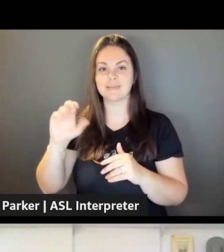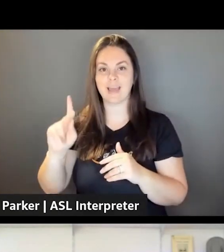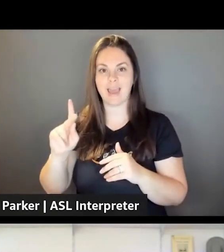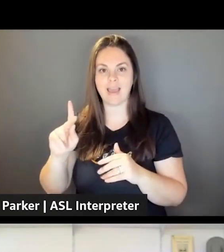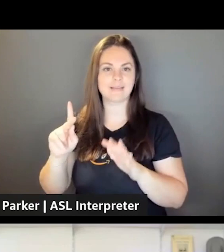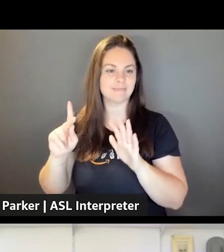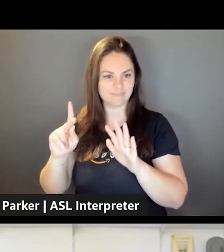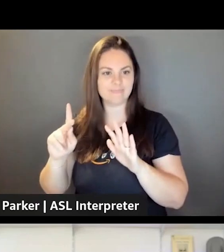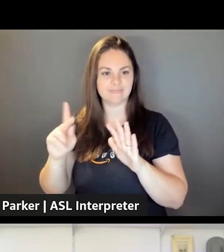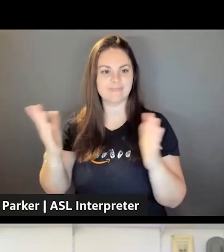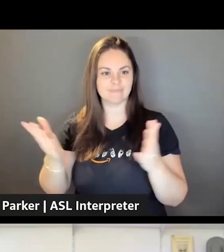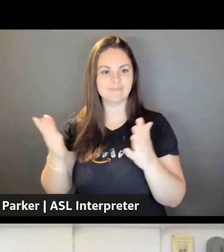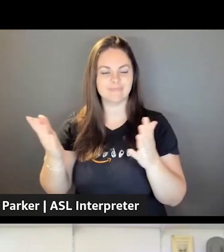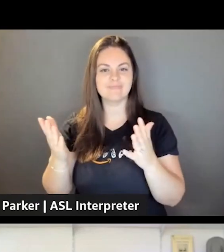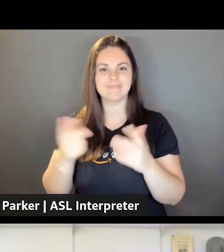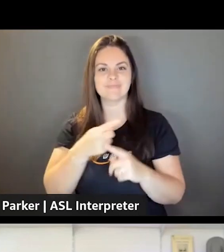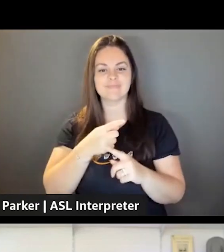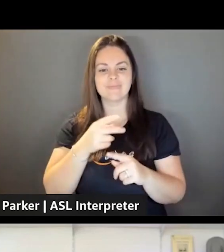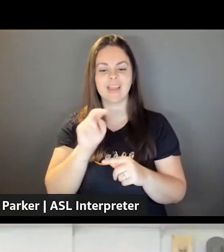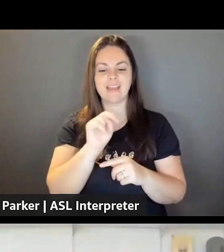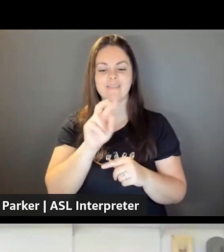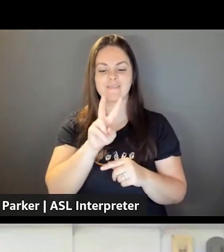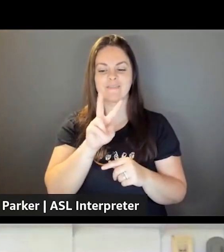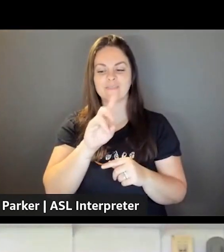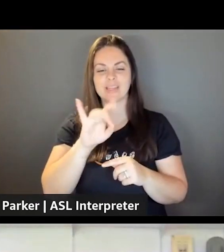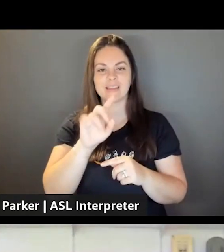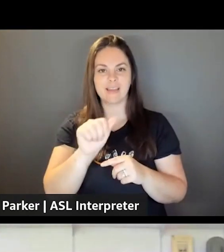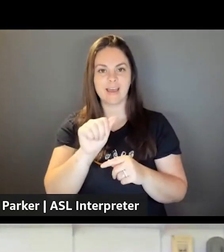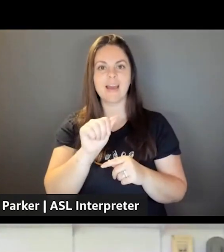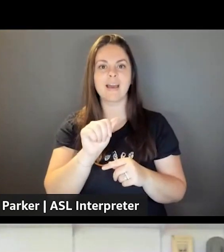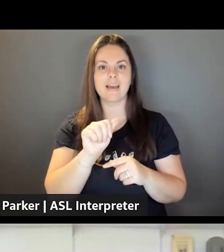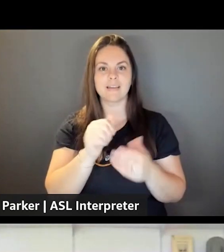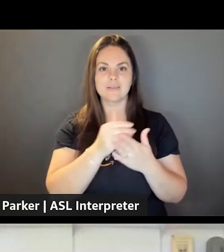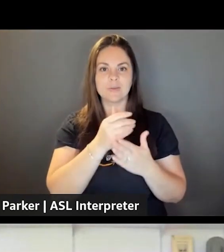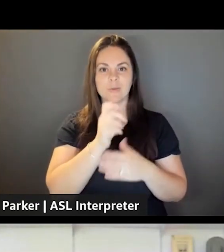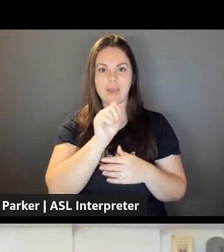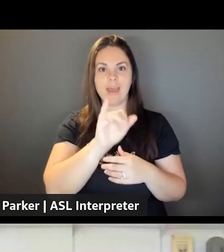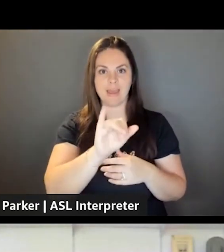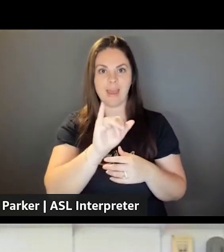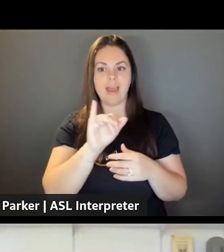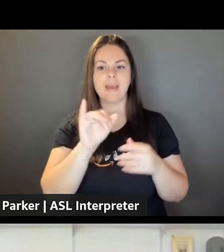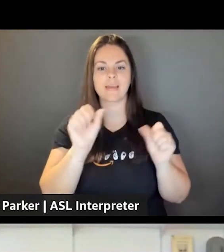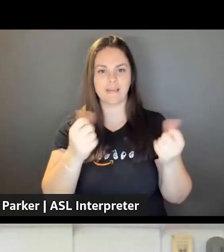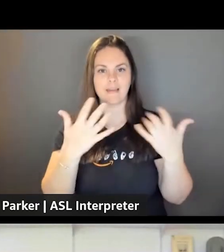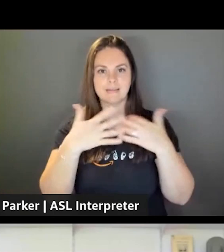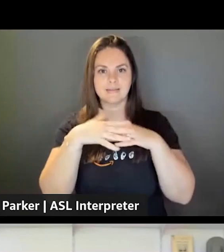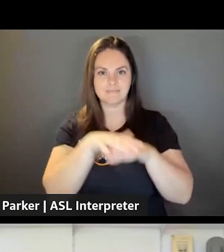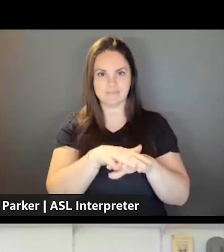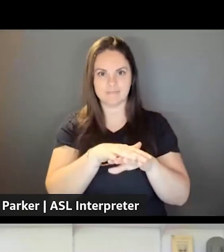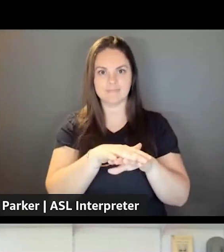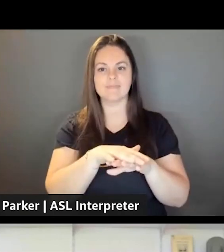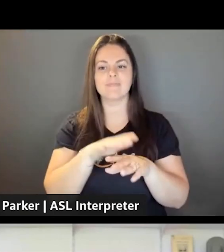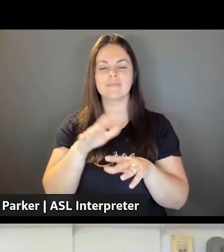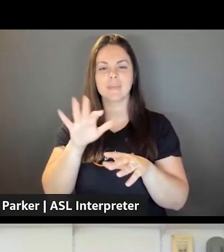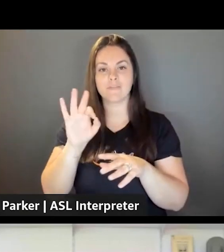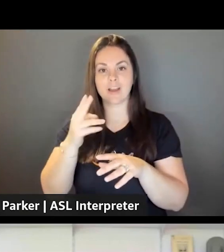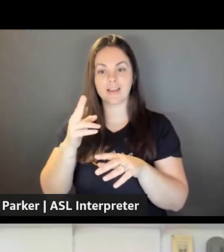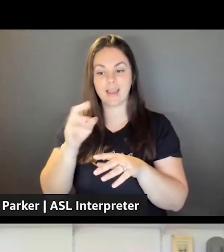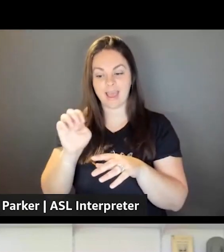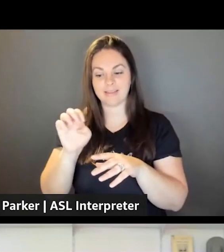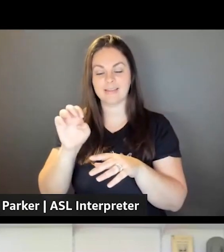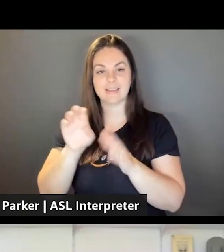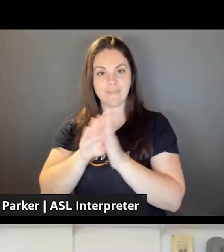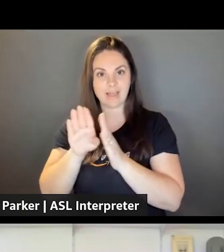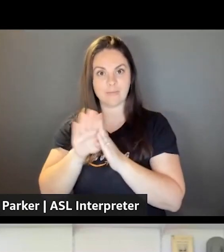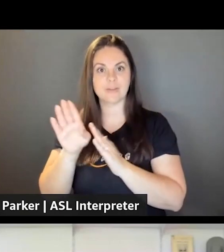here. So I'm going to be showing you how front-end developers can really integrate with AWS through the use of Amplify and